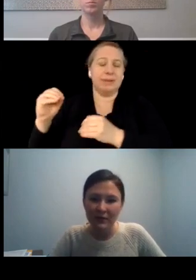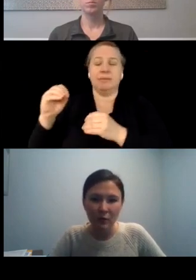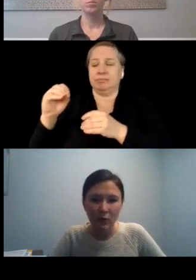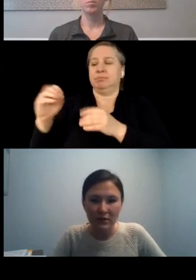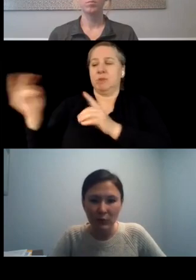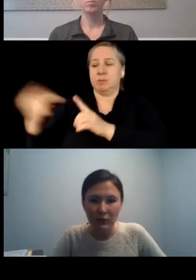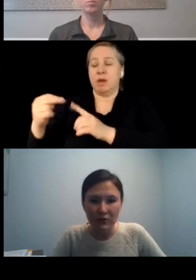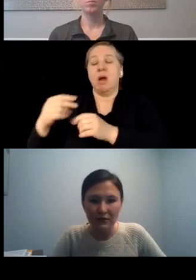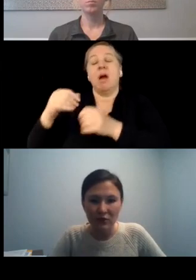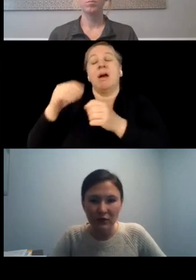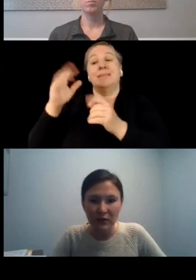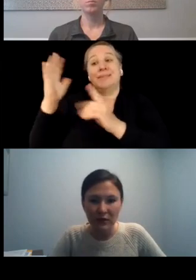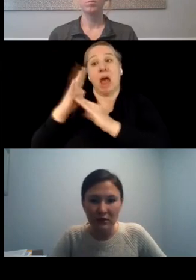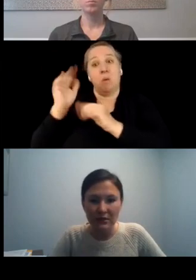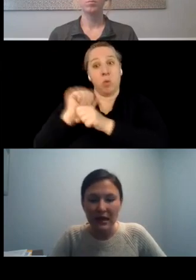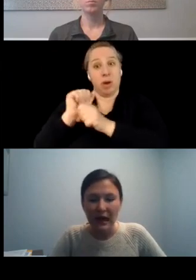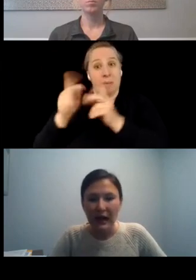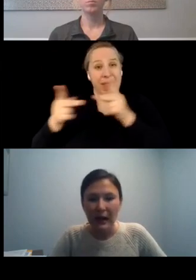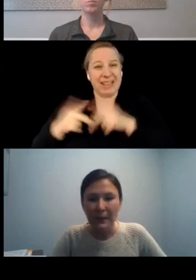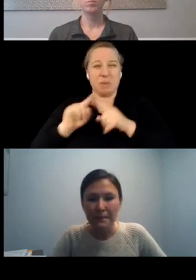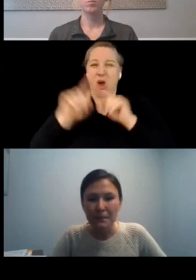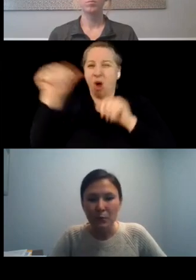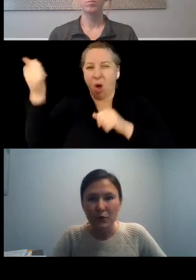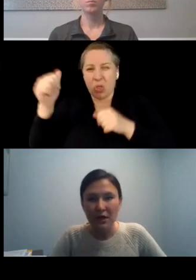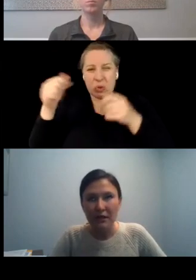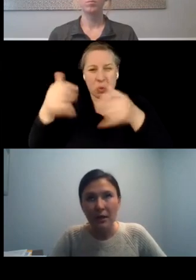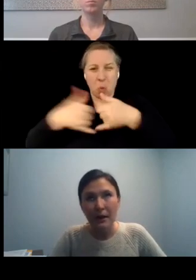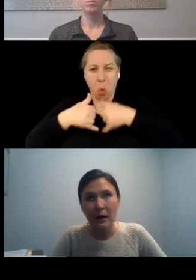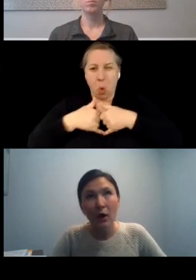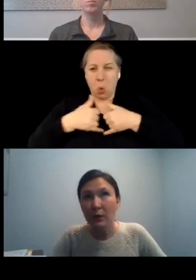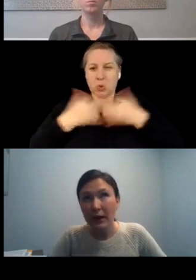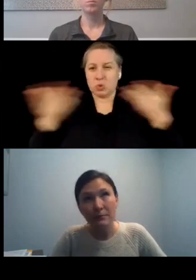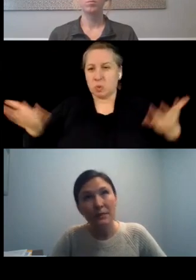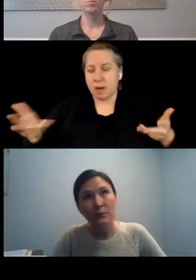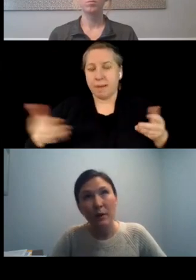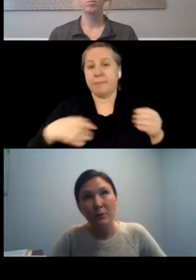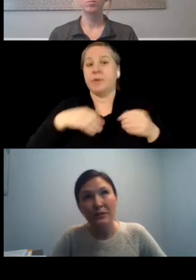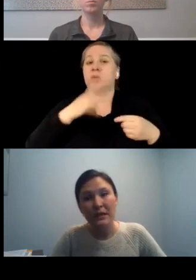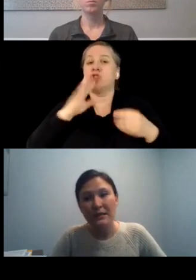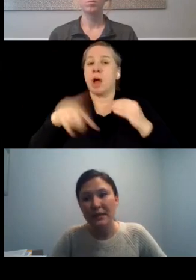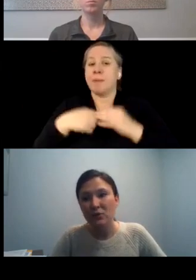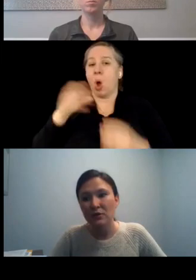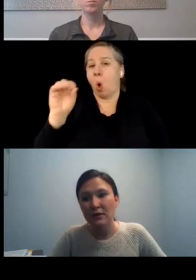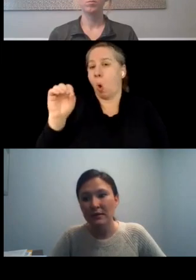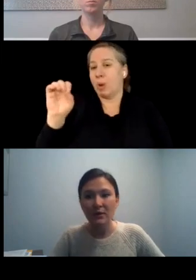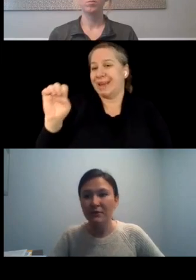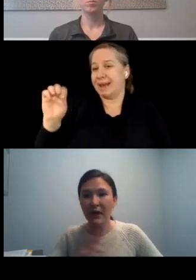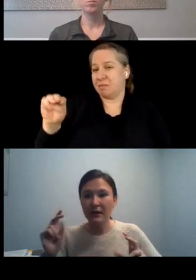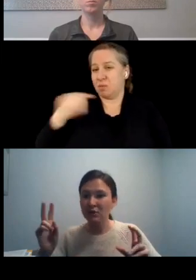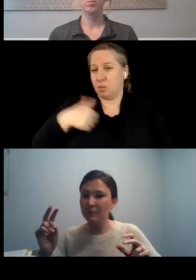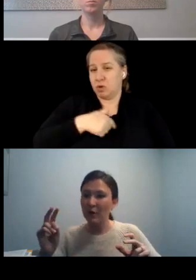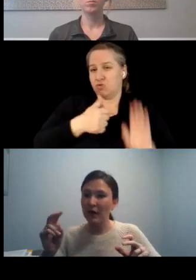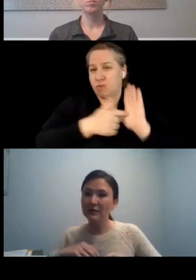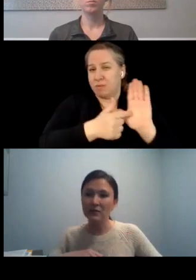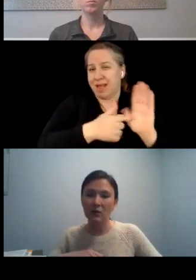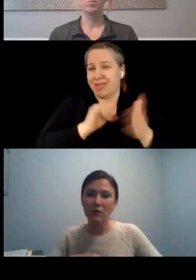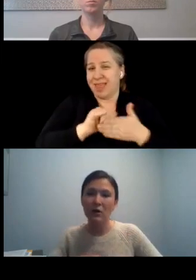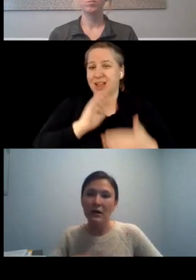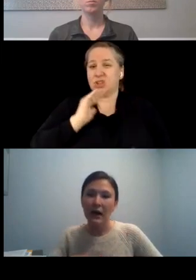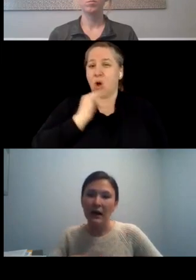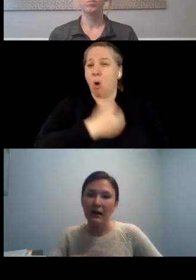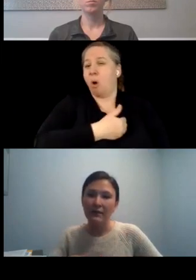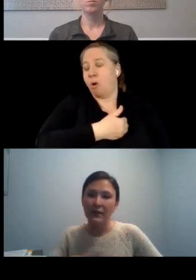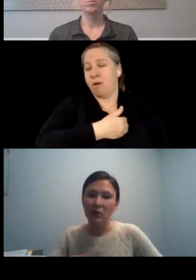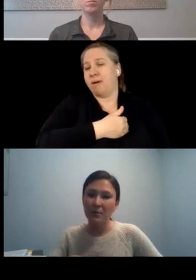grouping of different awards that we've received over the years. When we're talking about OEMs that we represent, essentially that's our flagship brand.